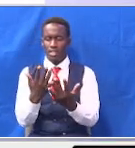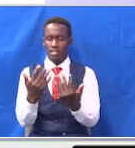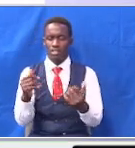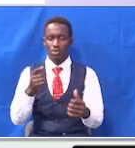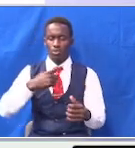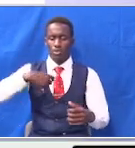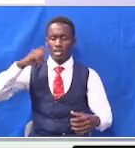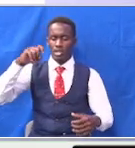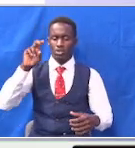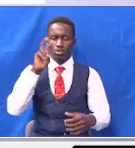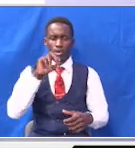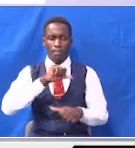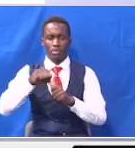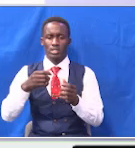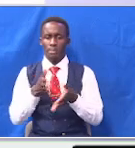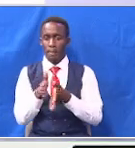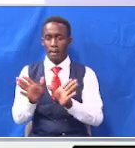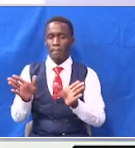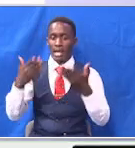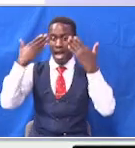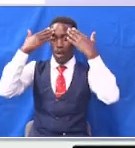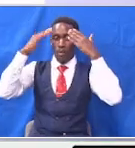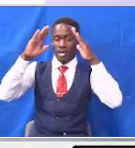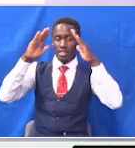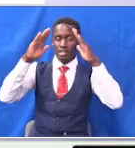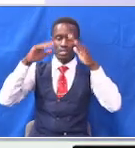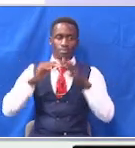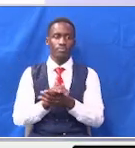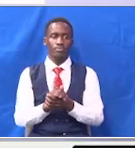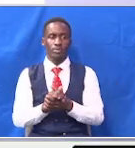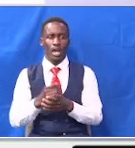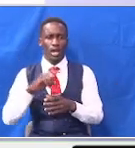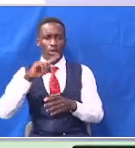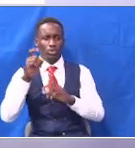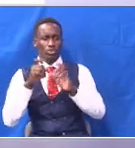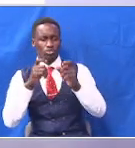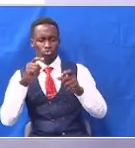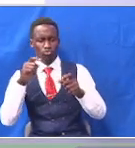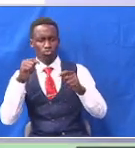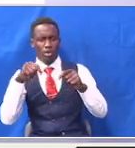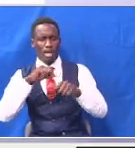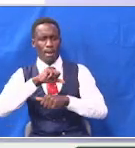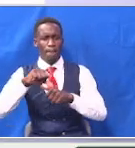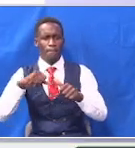it's public awareness. There were questions today about the new name,